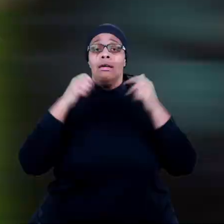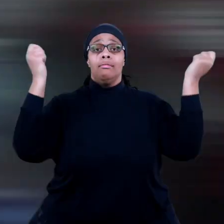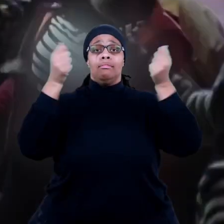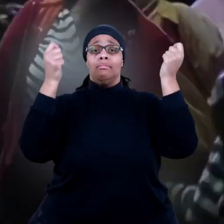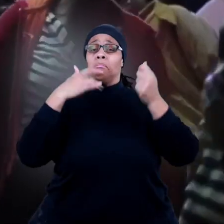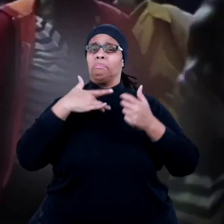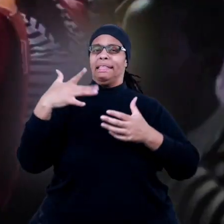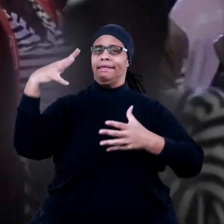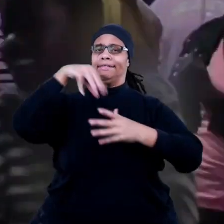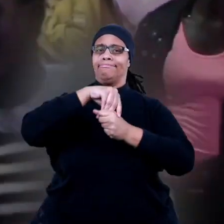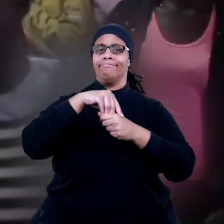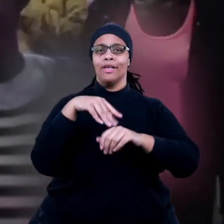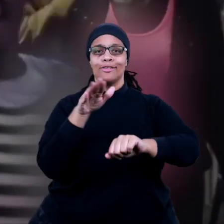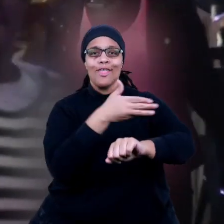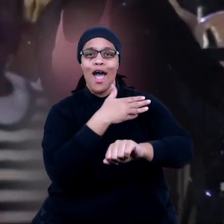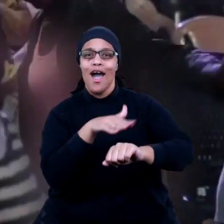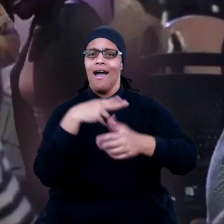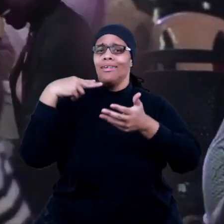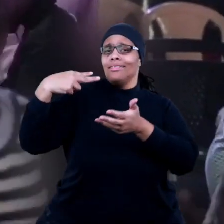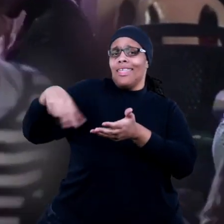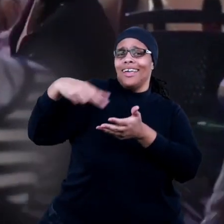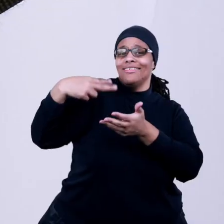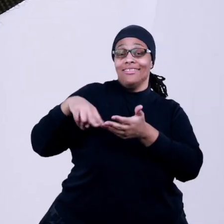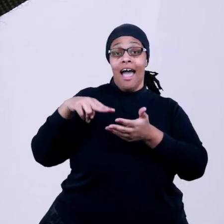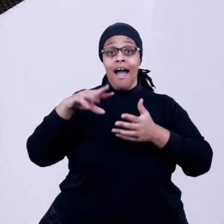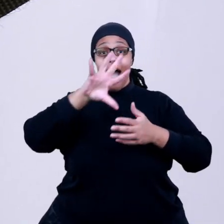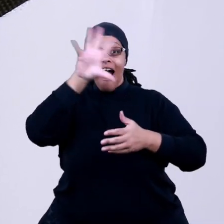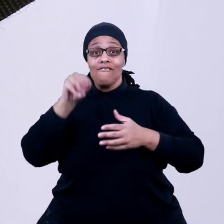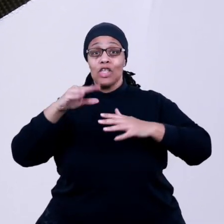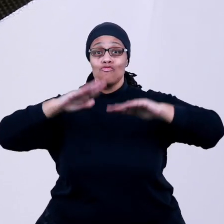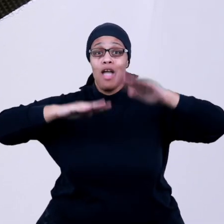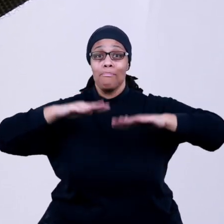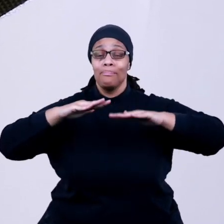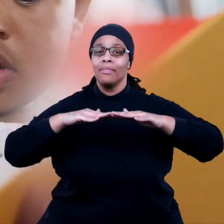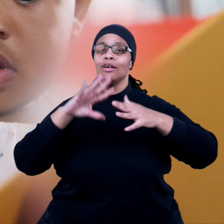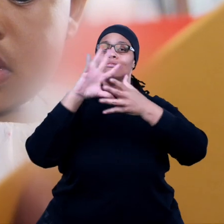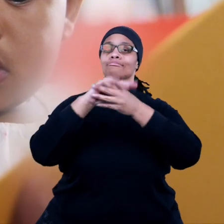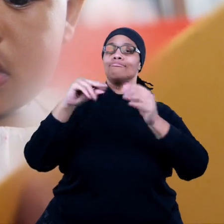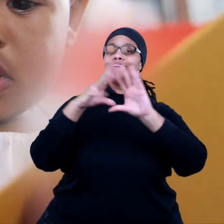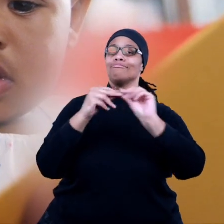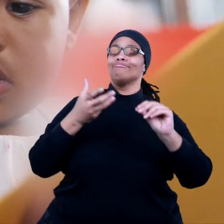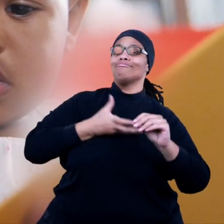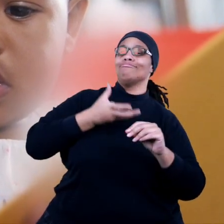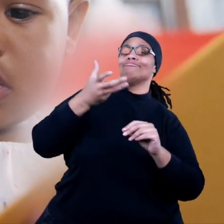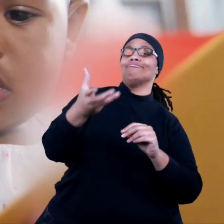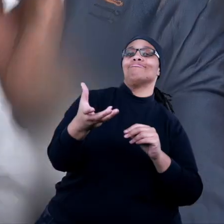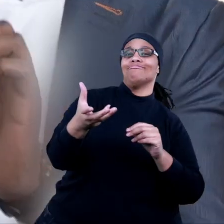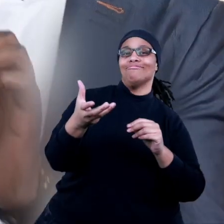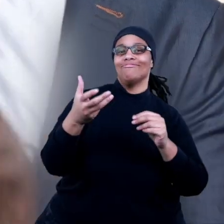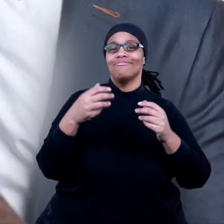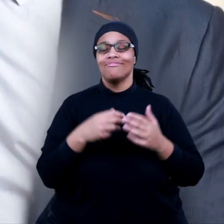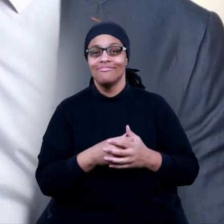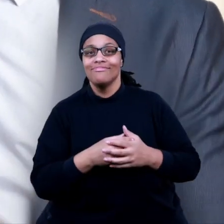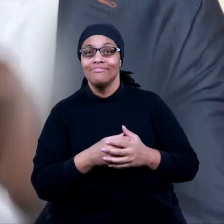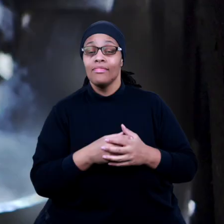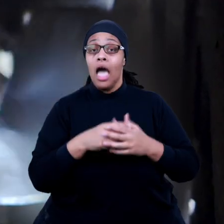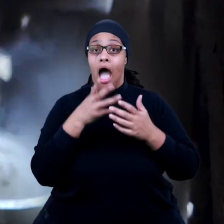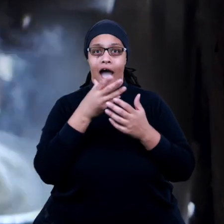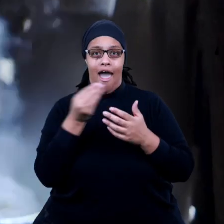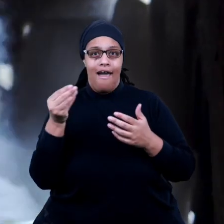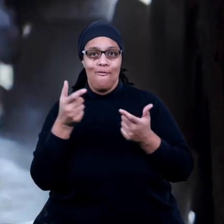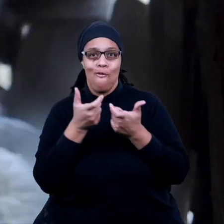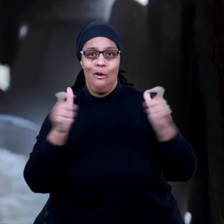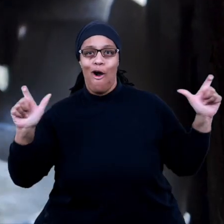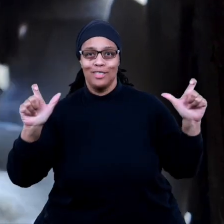Most celebrations include song and dances, African drums, storytelling, poetry, and